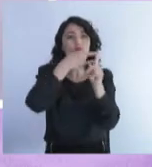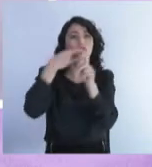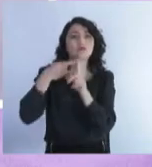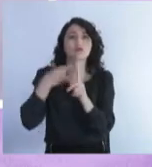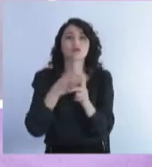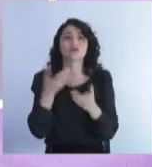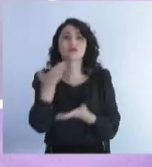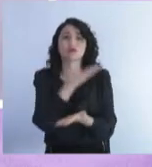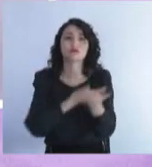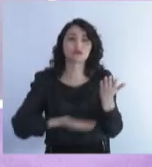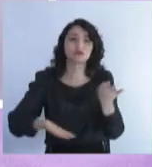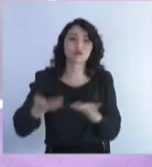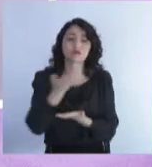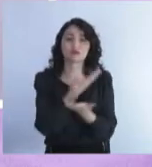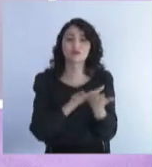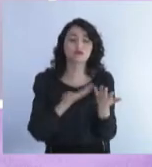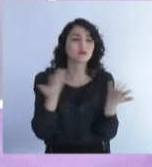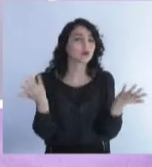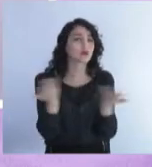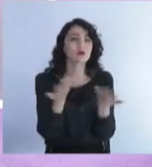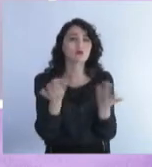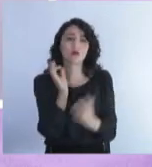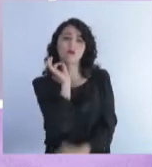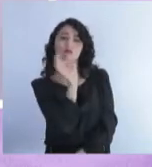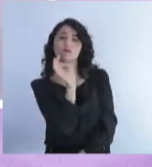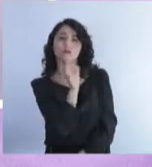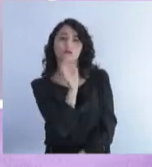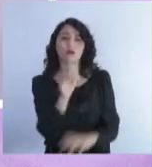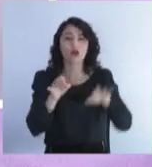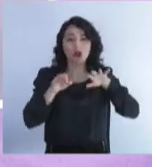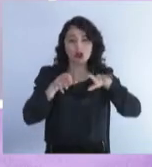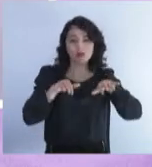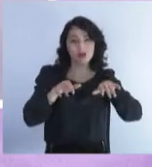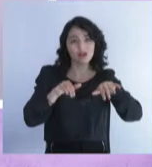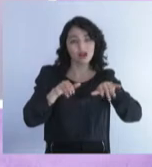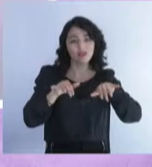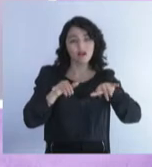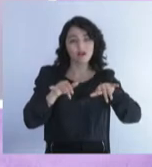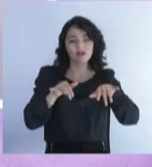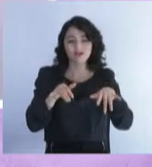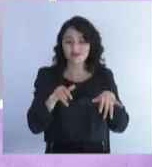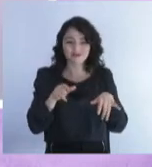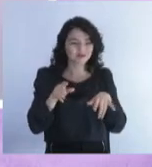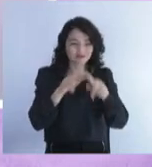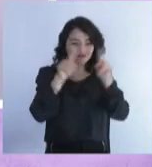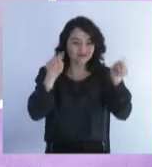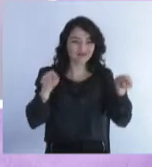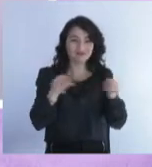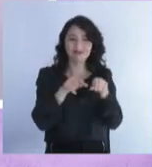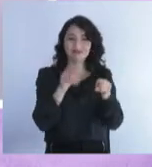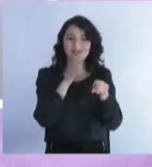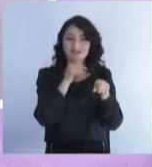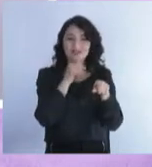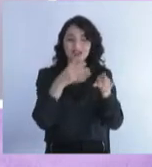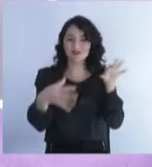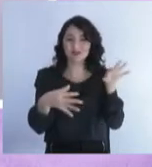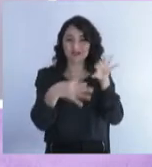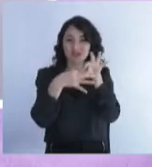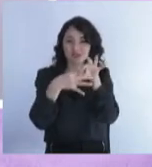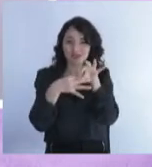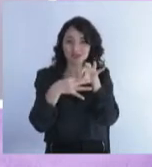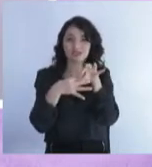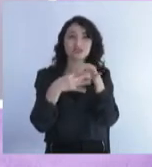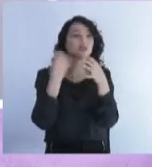any teleconference program, the computer is actually not designed well for that, because to have eye